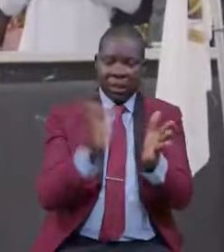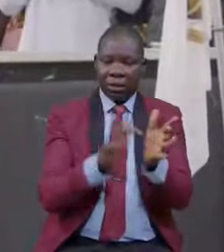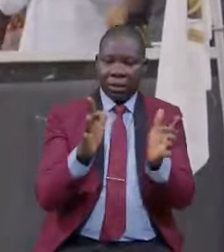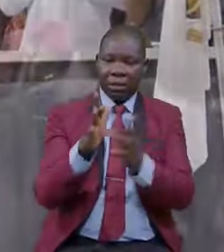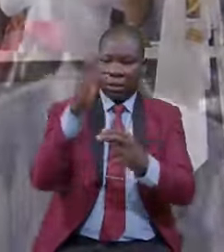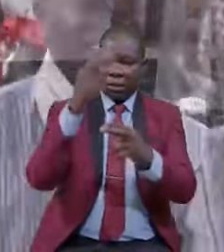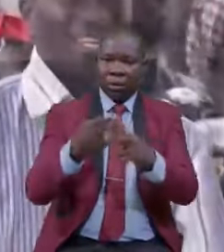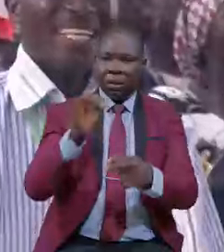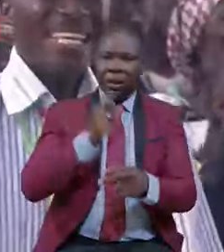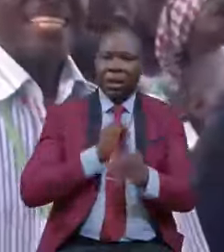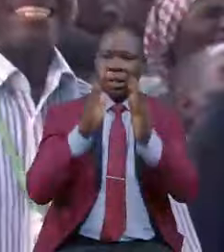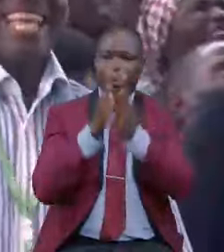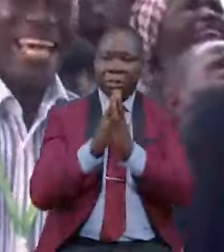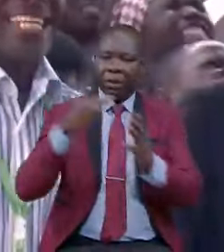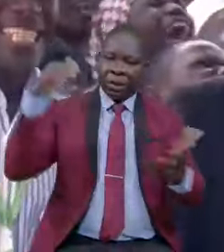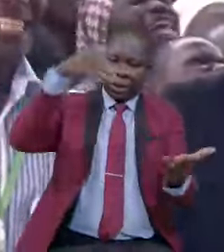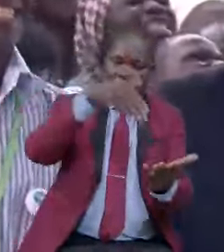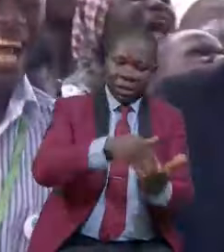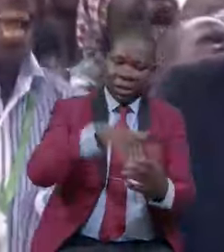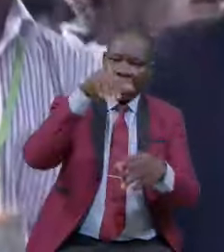Jesus' name I pray. Say that again.